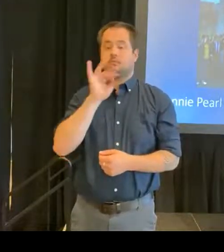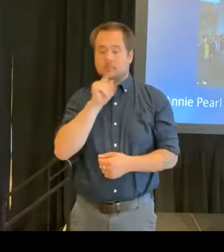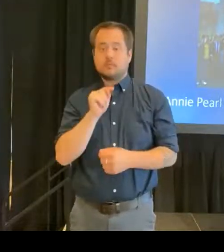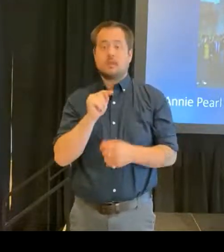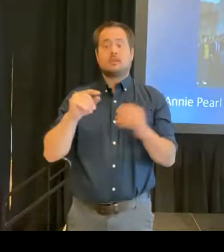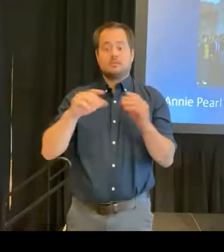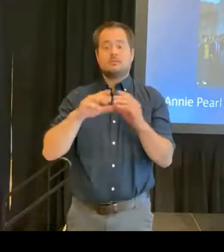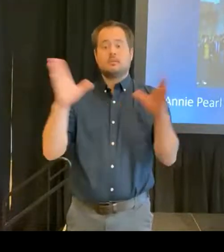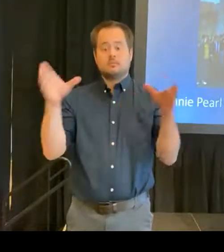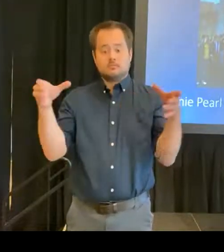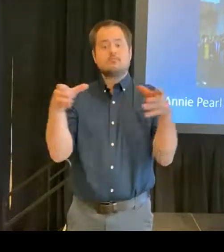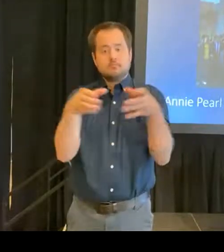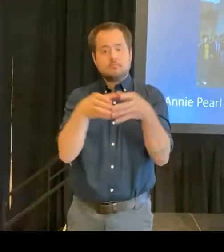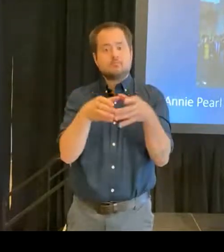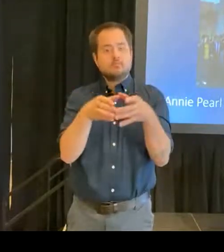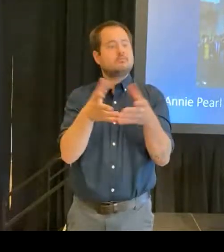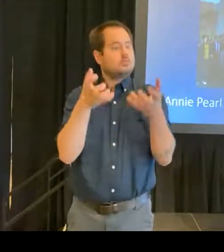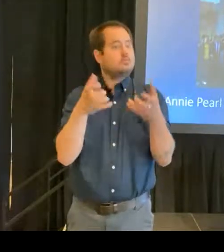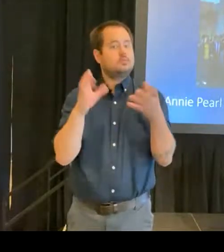got both of them killed.